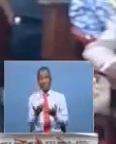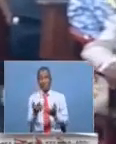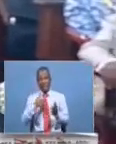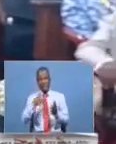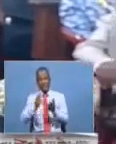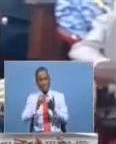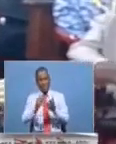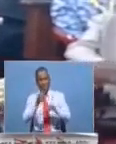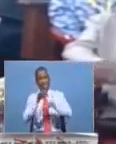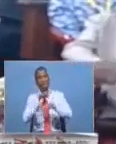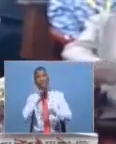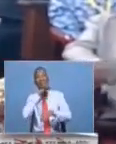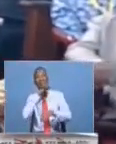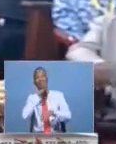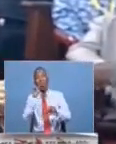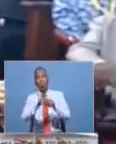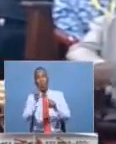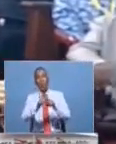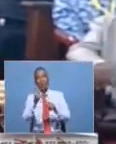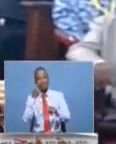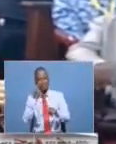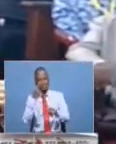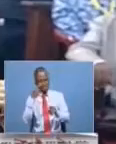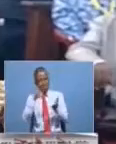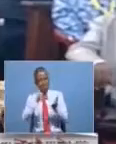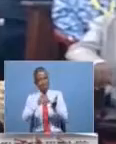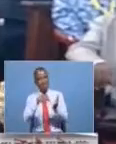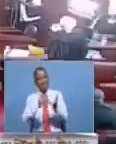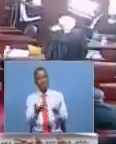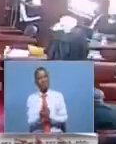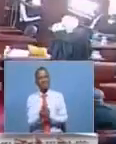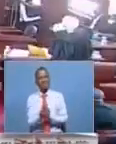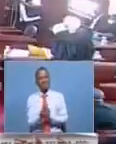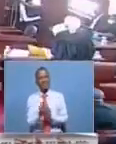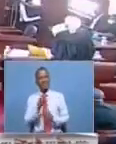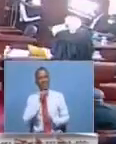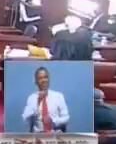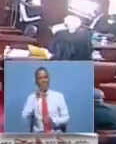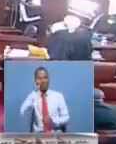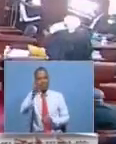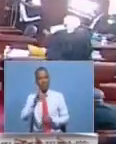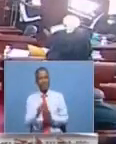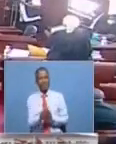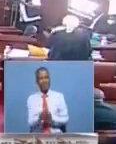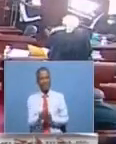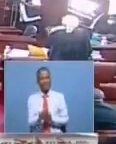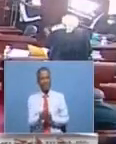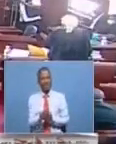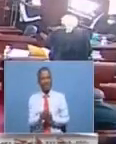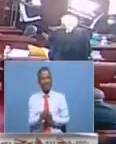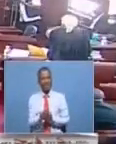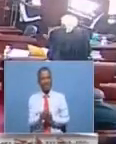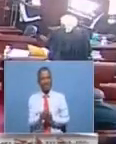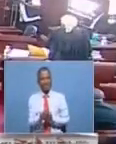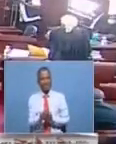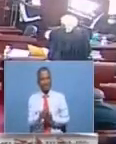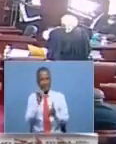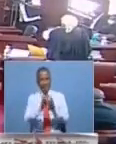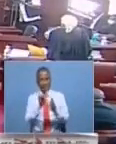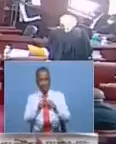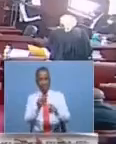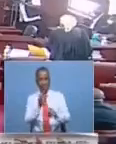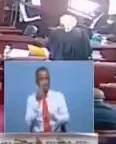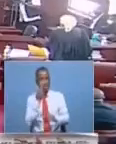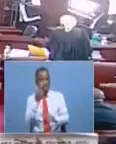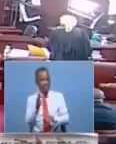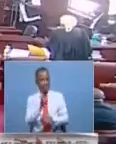maybe you have not seen that. Yes. So my lord, what I'm saying is that to say that a proposition is absurd, that is something that we say all